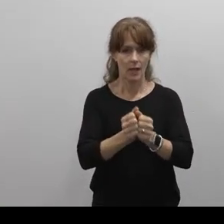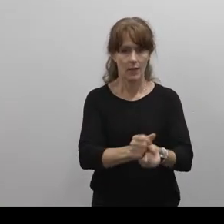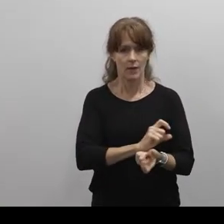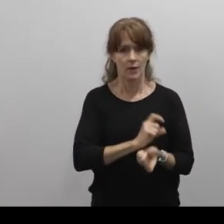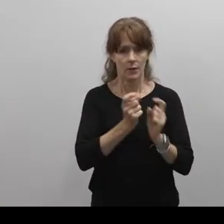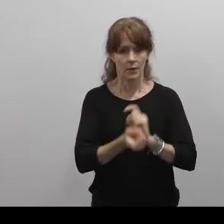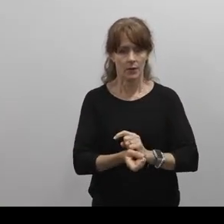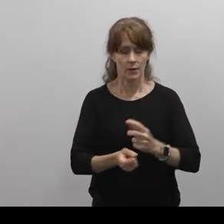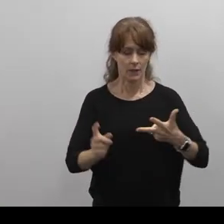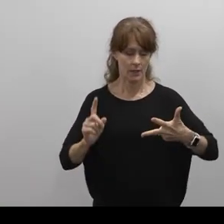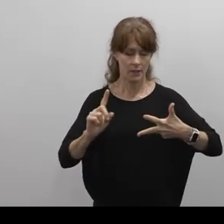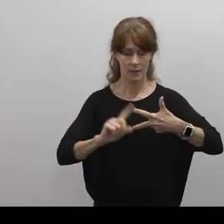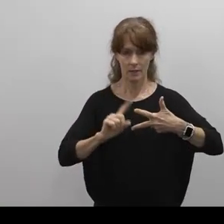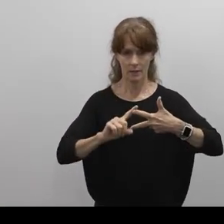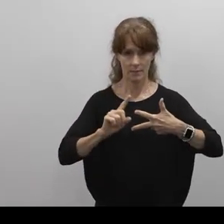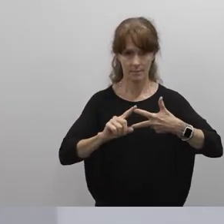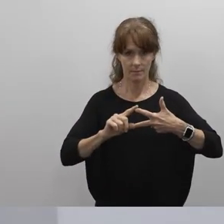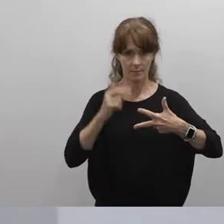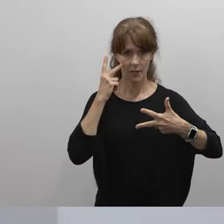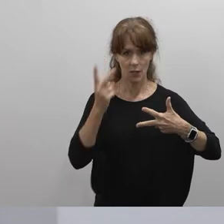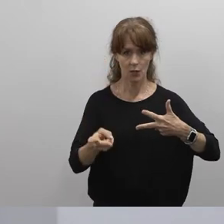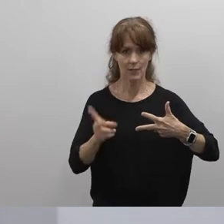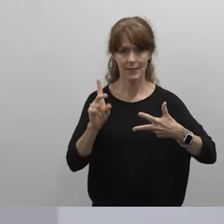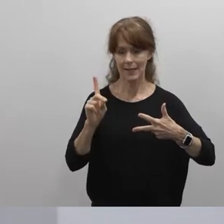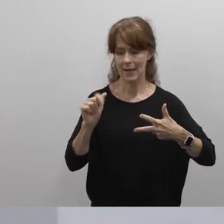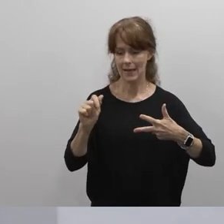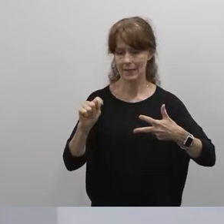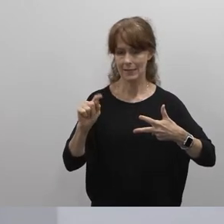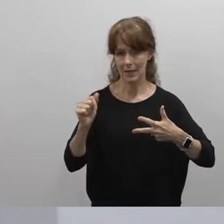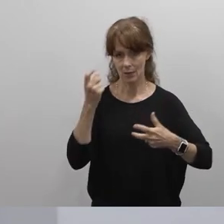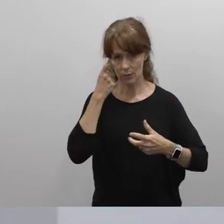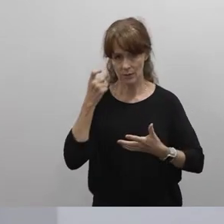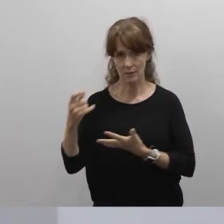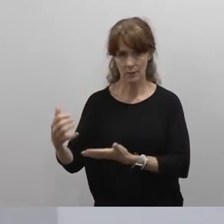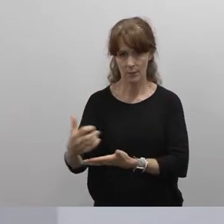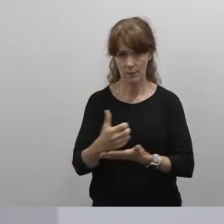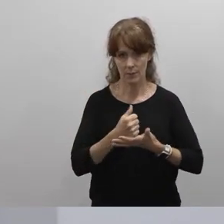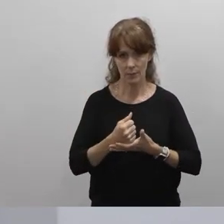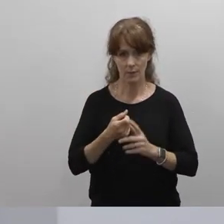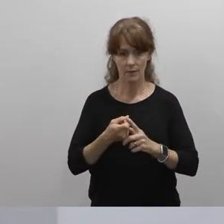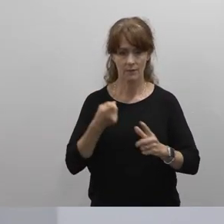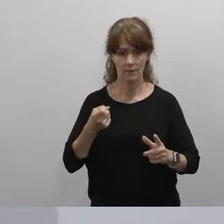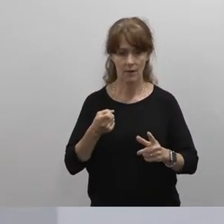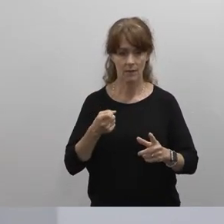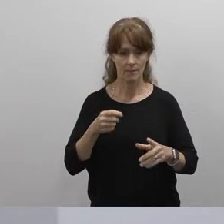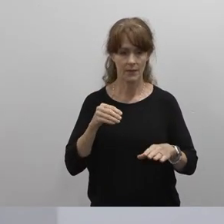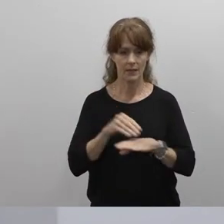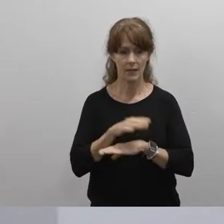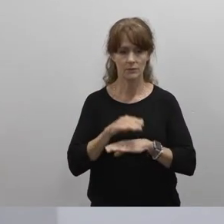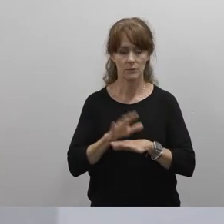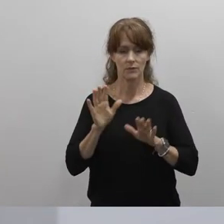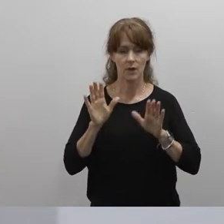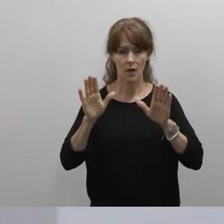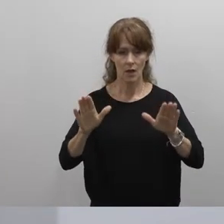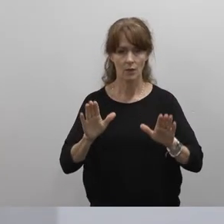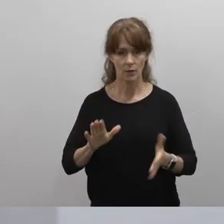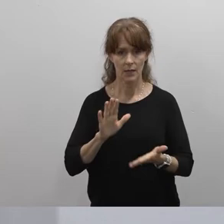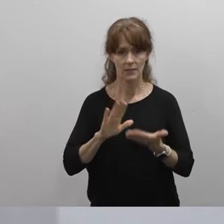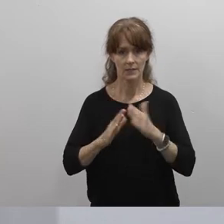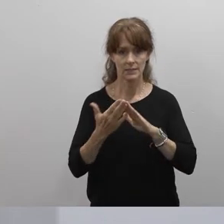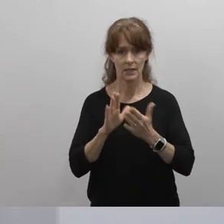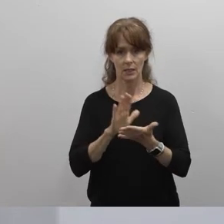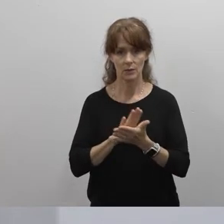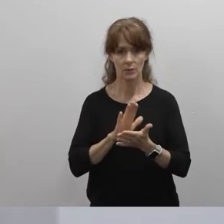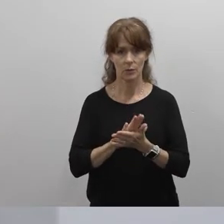The second part will be looking at the data that we have recently received from the Council of Great City Schools analysis around